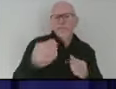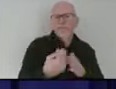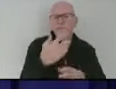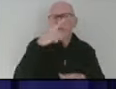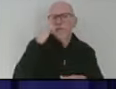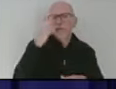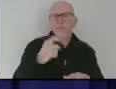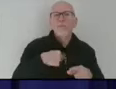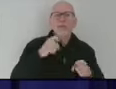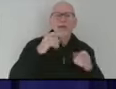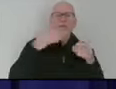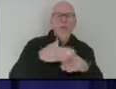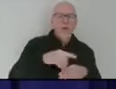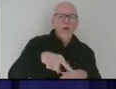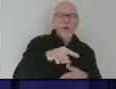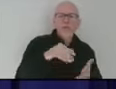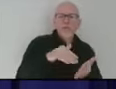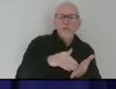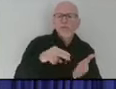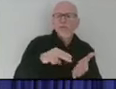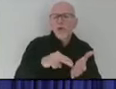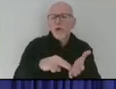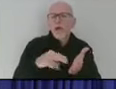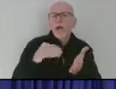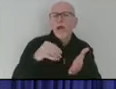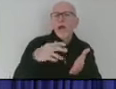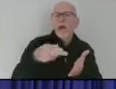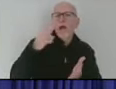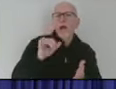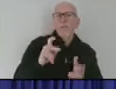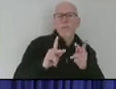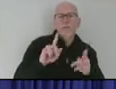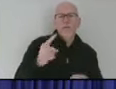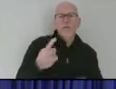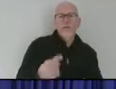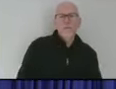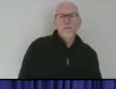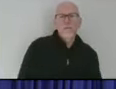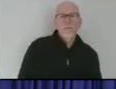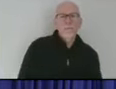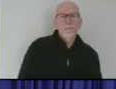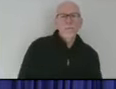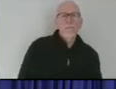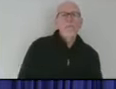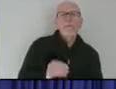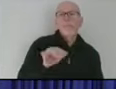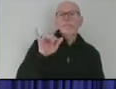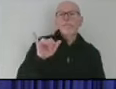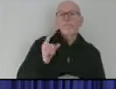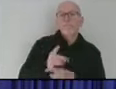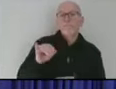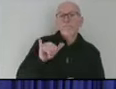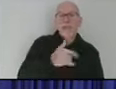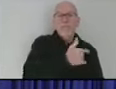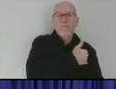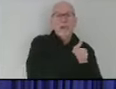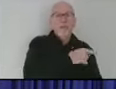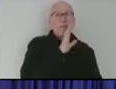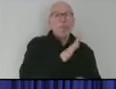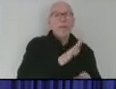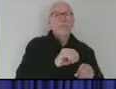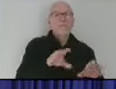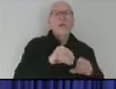on our frontline healthcare workers and our vulnerable populations. Yeah, and that vaccine will go into our immunization system